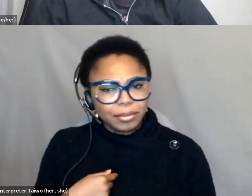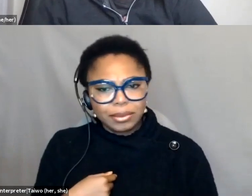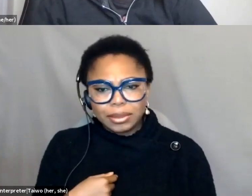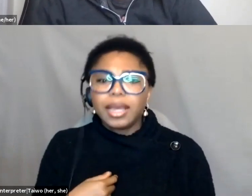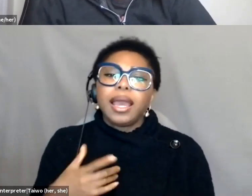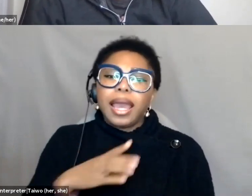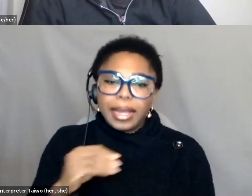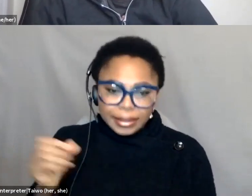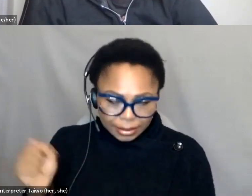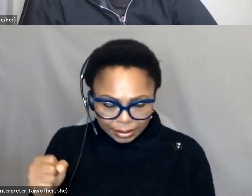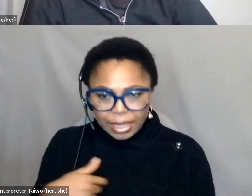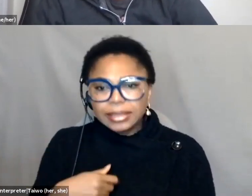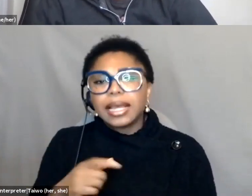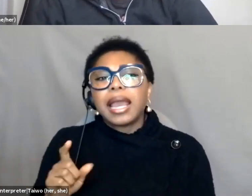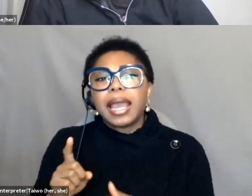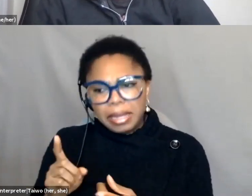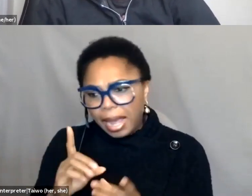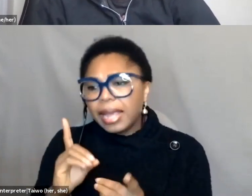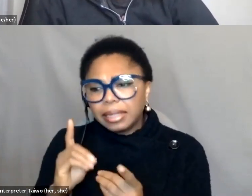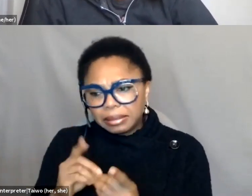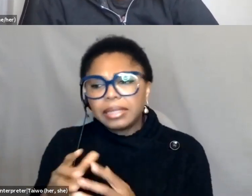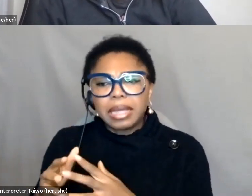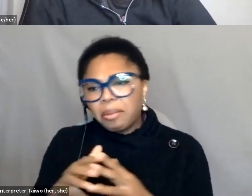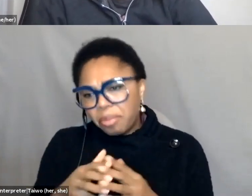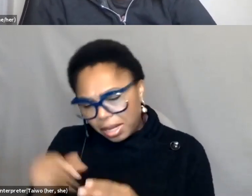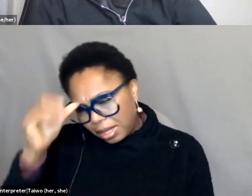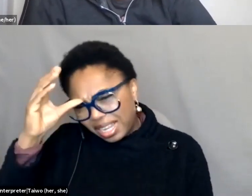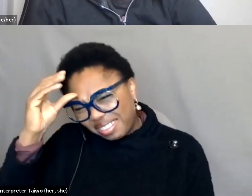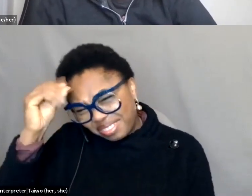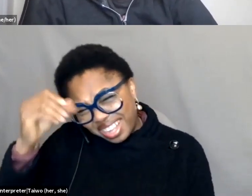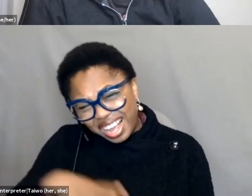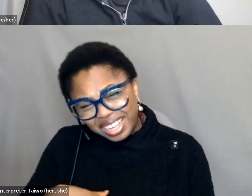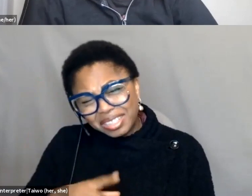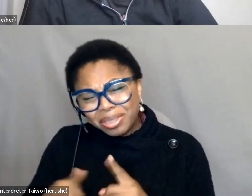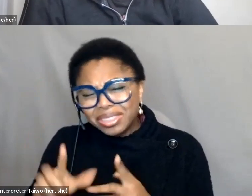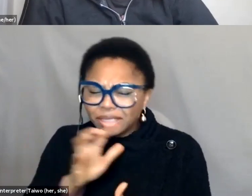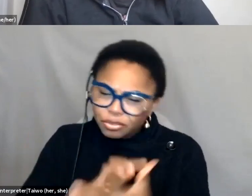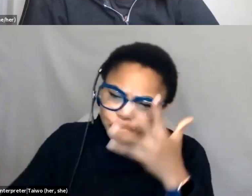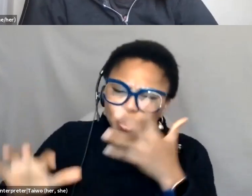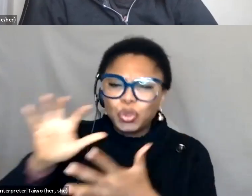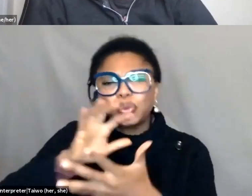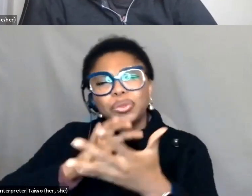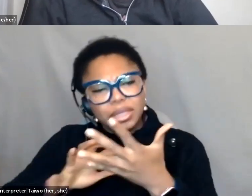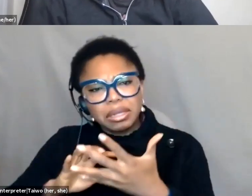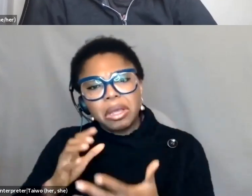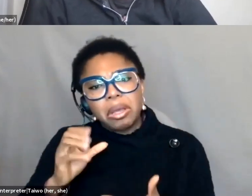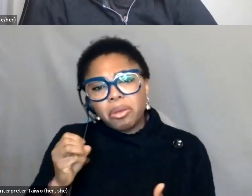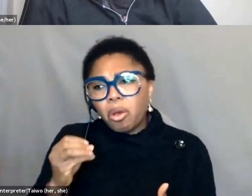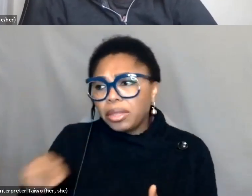And yes, I date American guys. It is so confusing. When they say maybe,